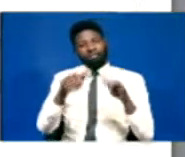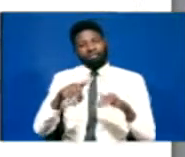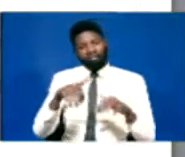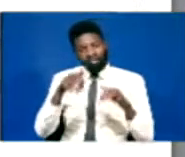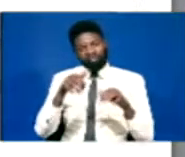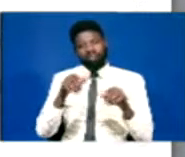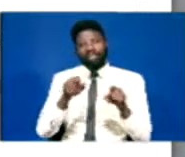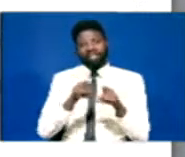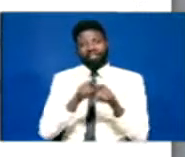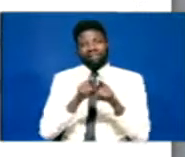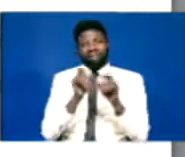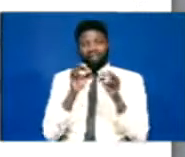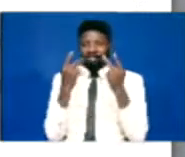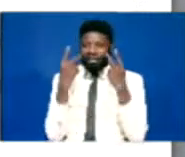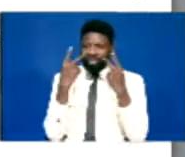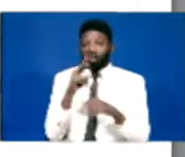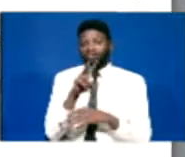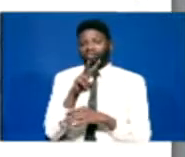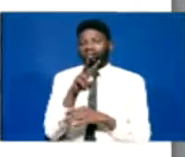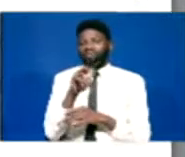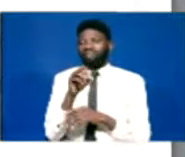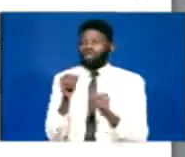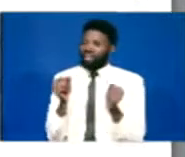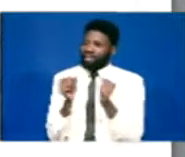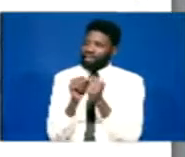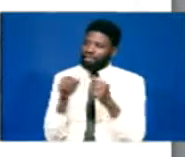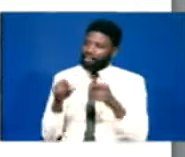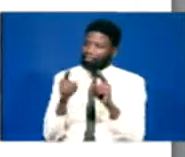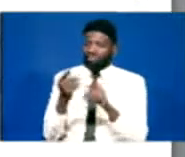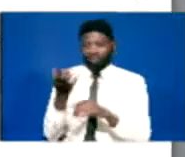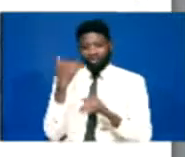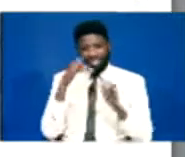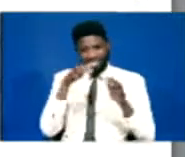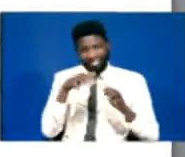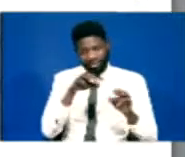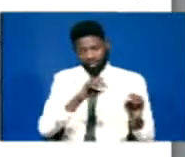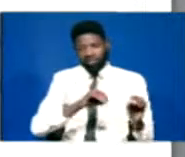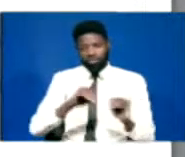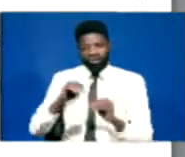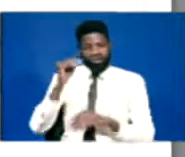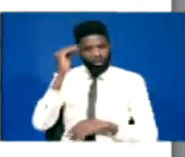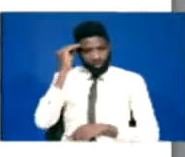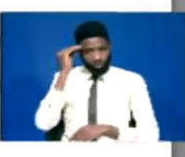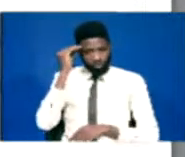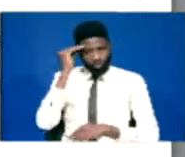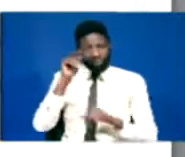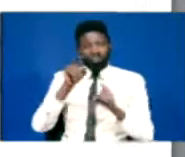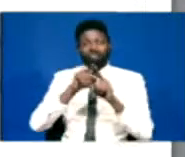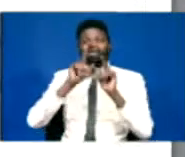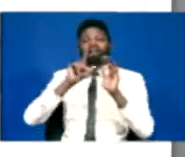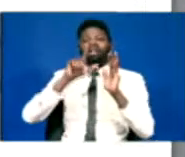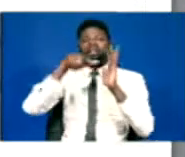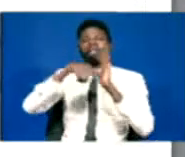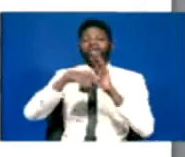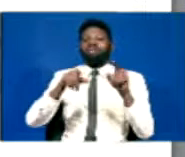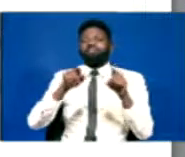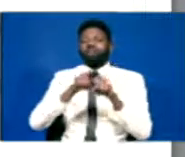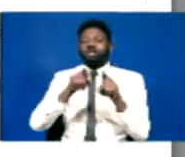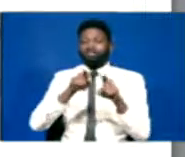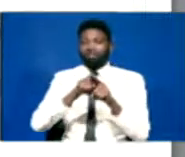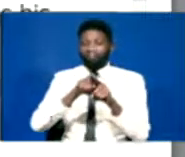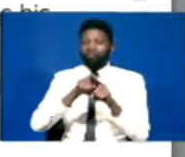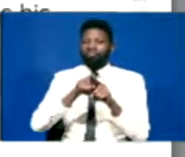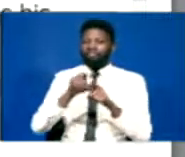at 2010, he was moved from agriculture to education and later would be suspended from